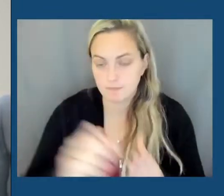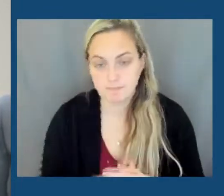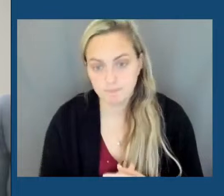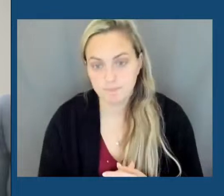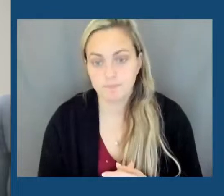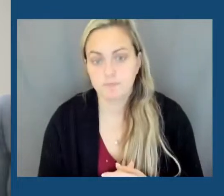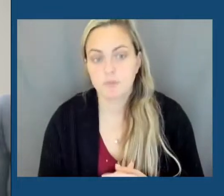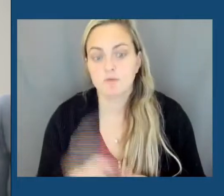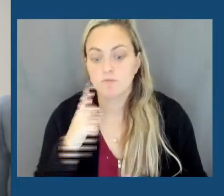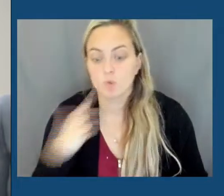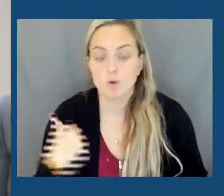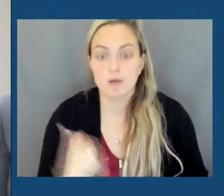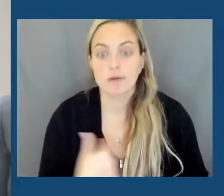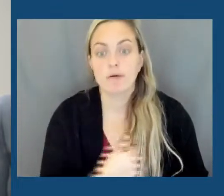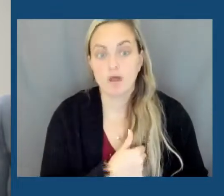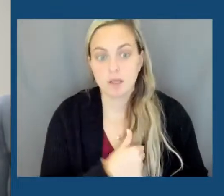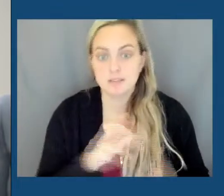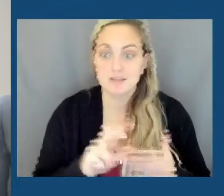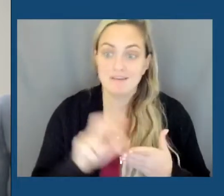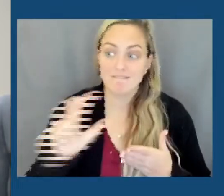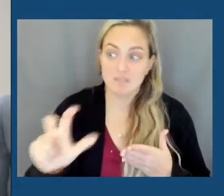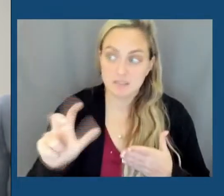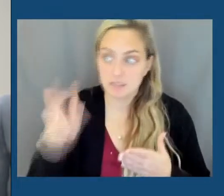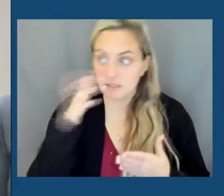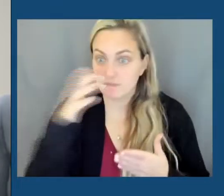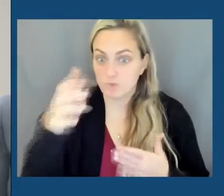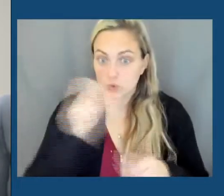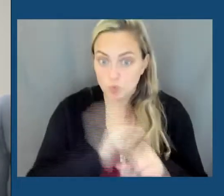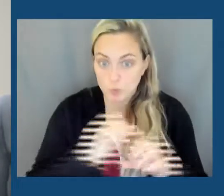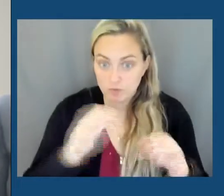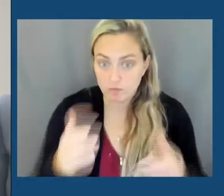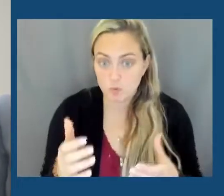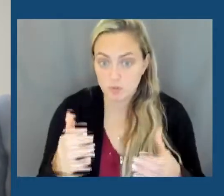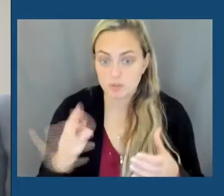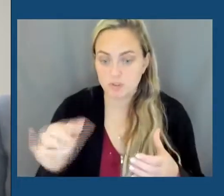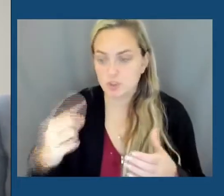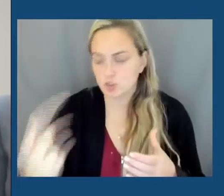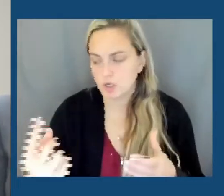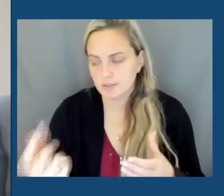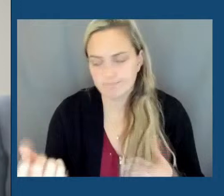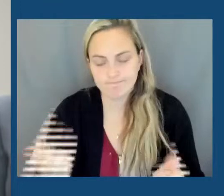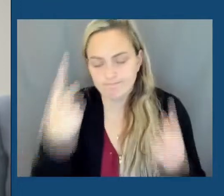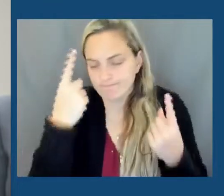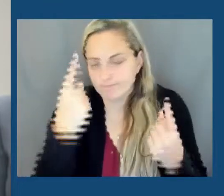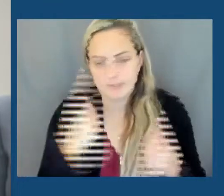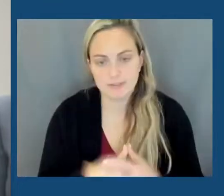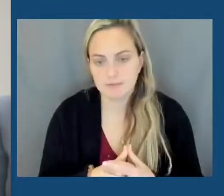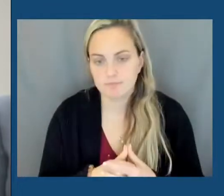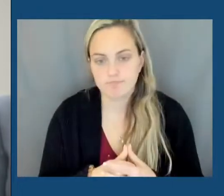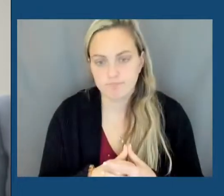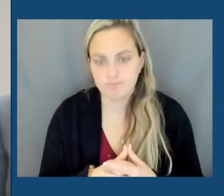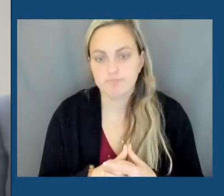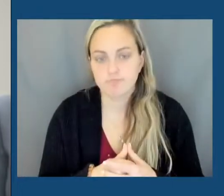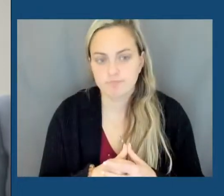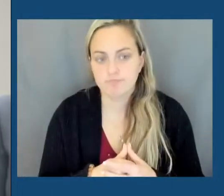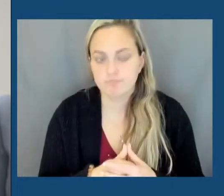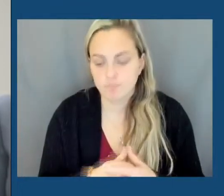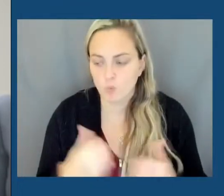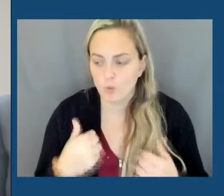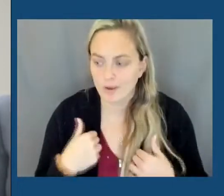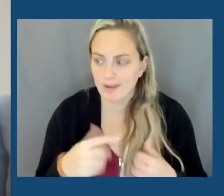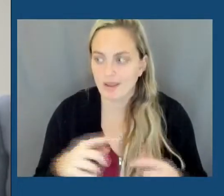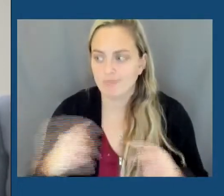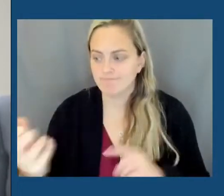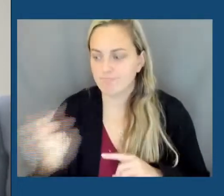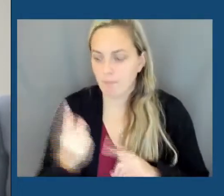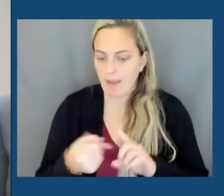for us, investing in our future workforce just makes business sense. It delivers a return on all the rest